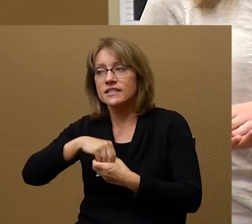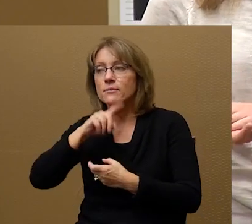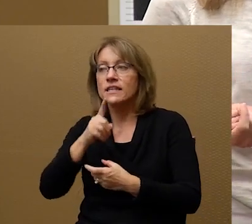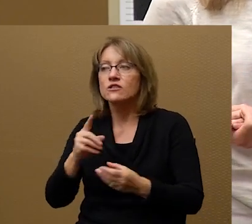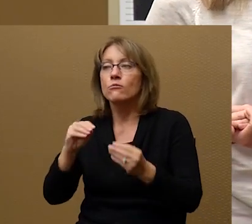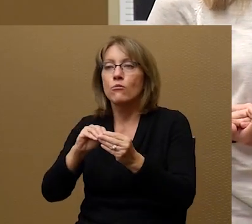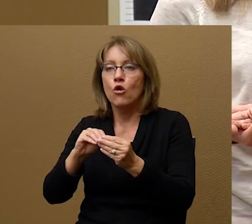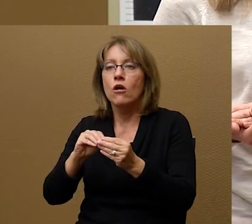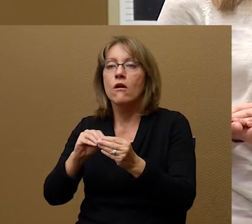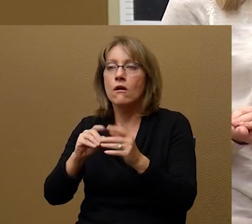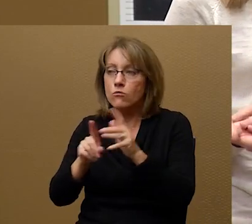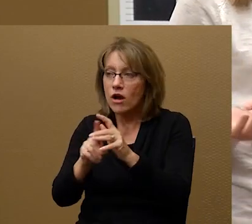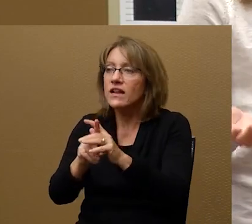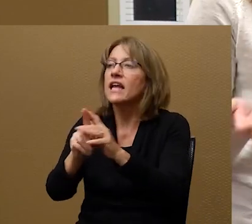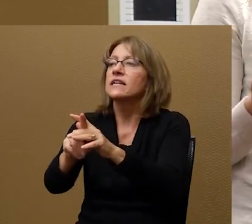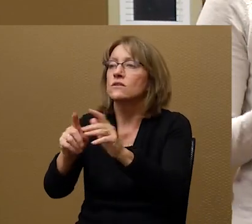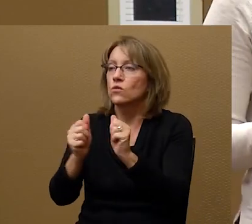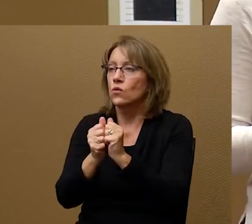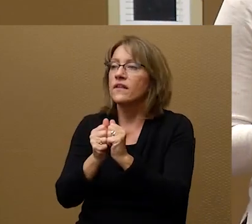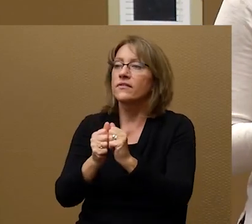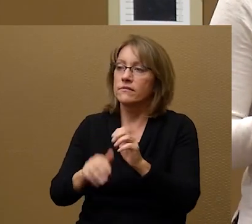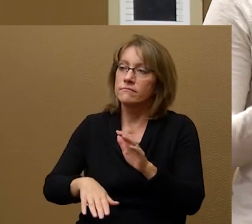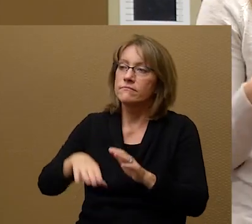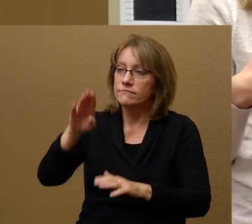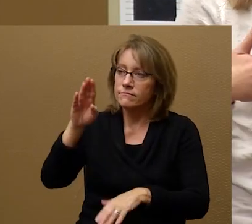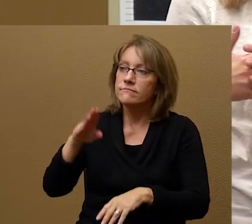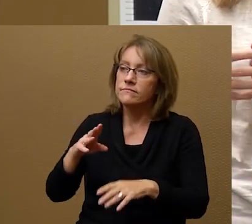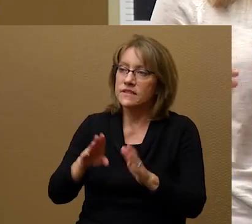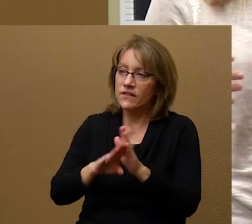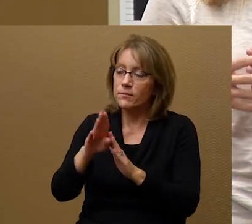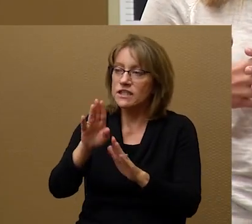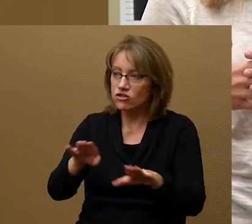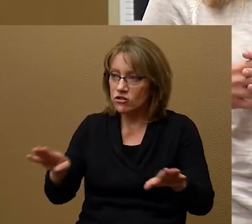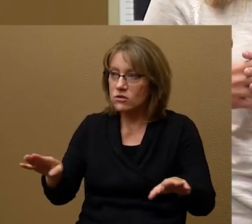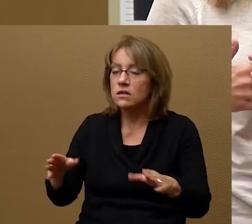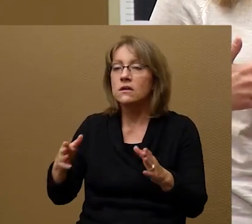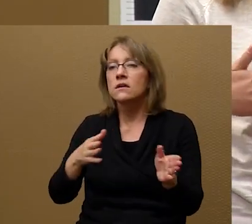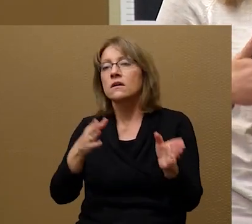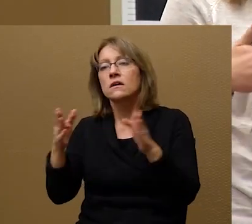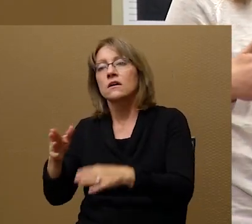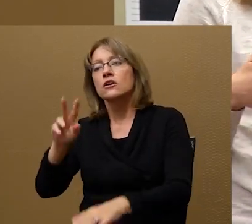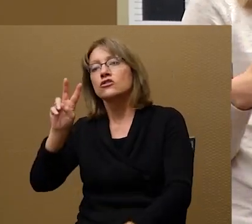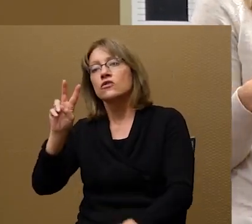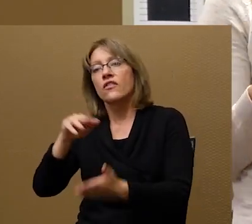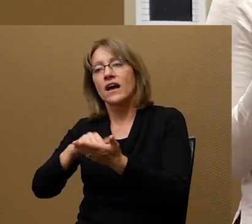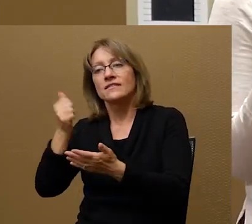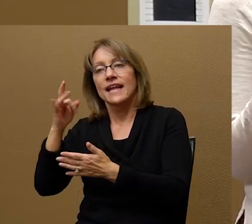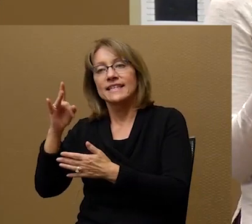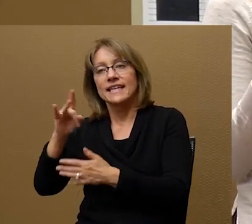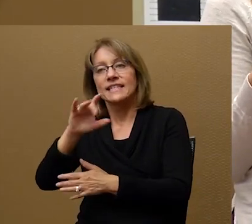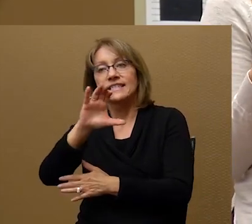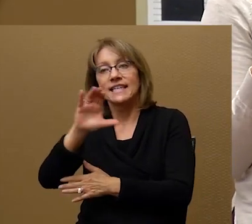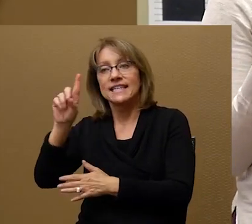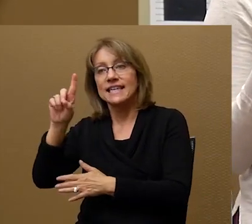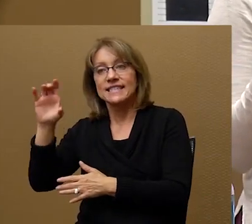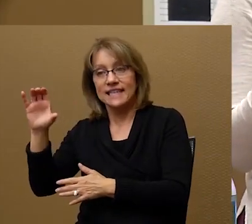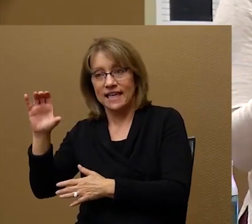typically developing children. Now in 2018, the CDC came out and said